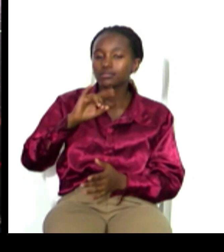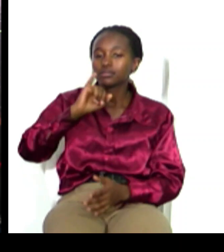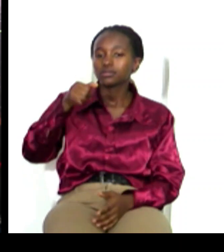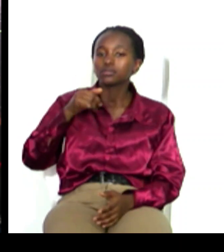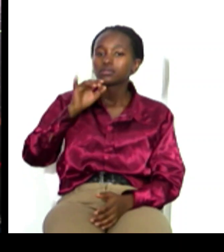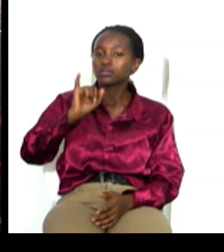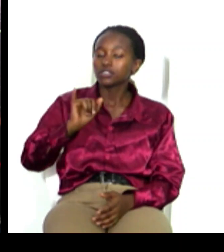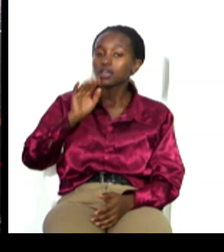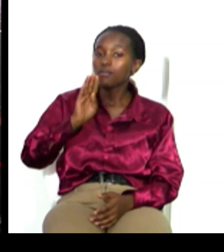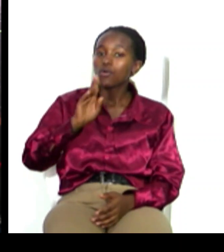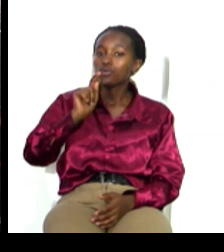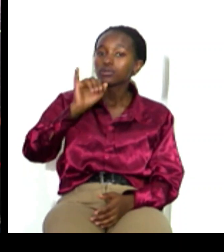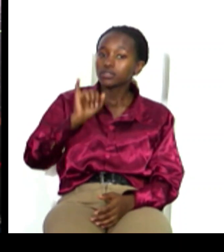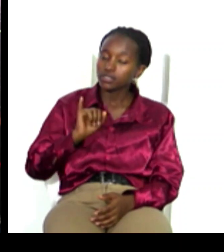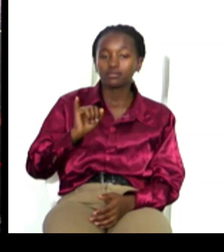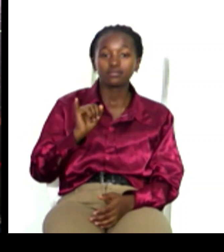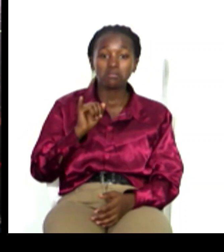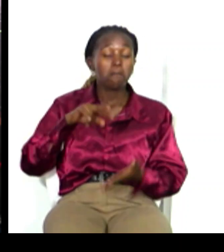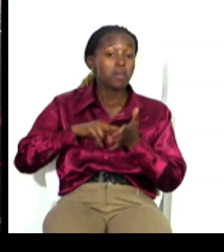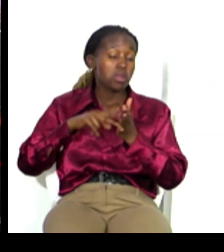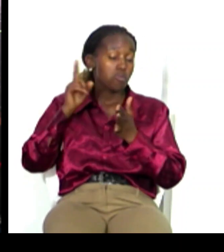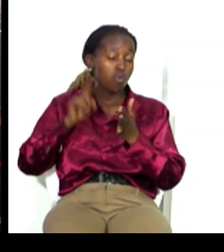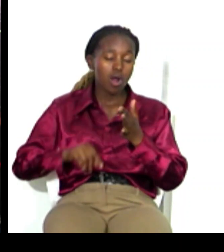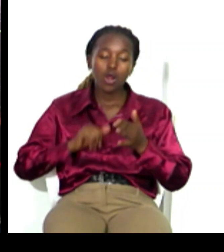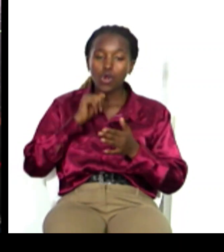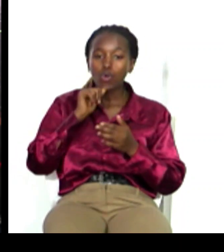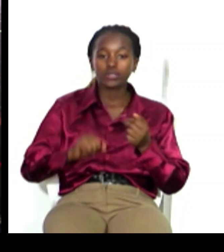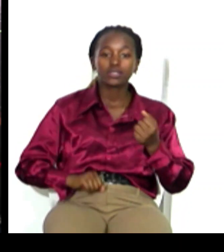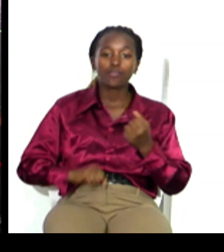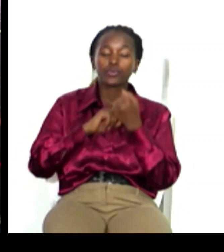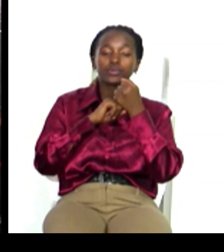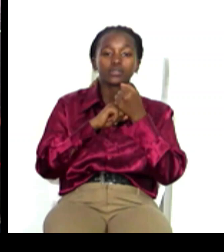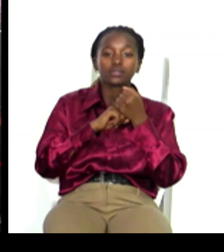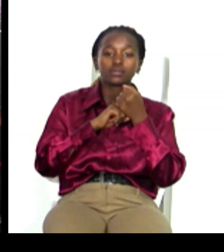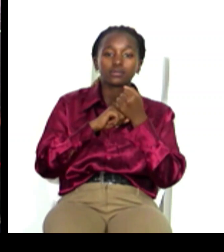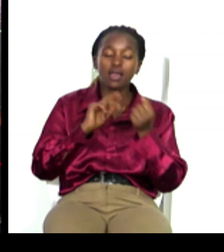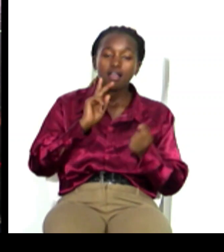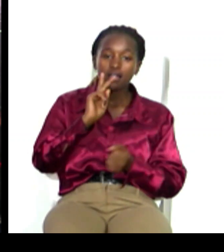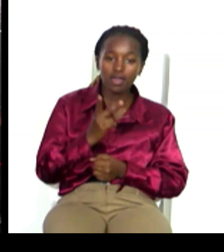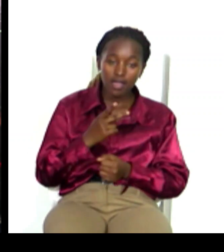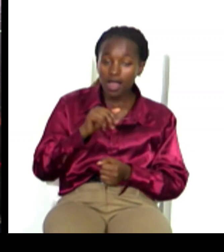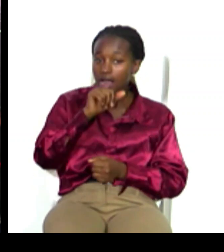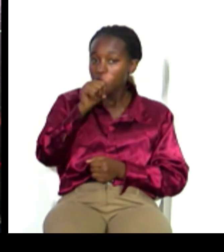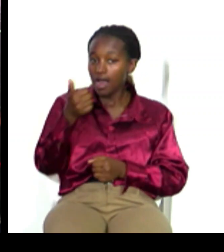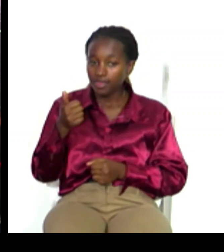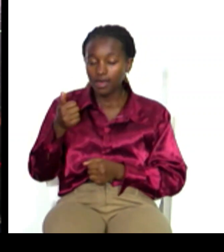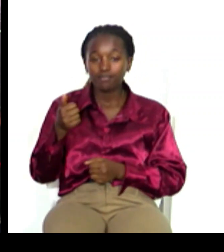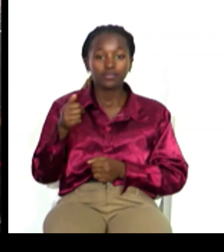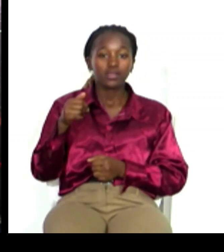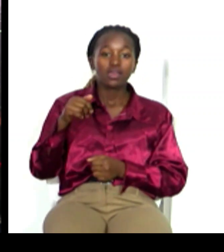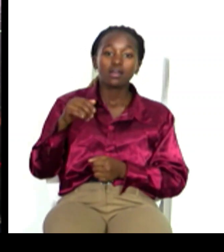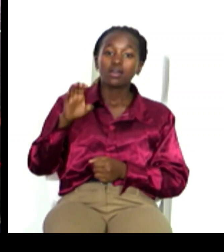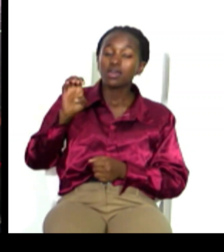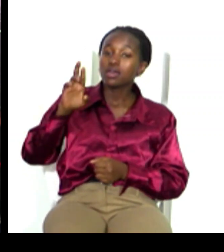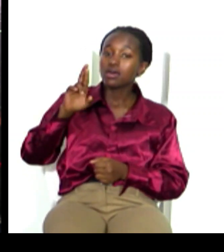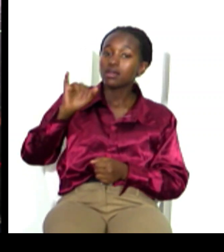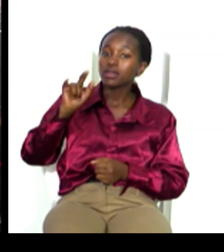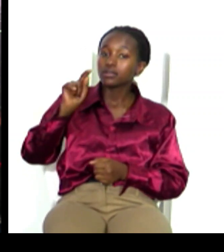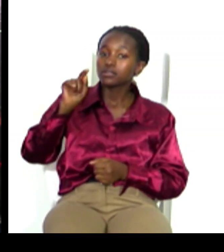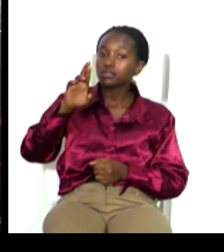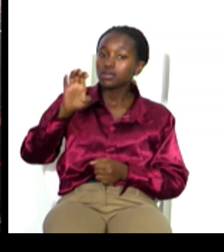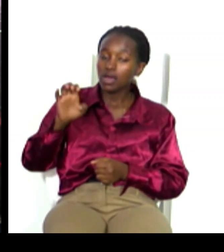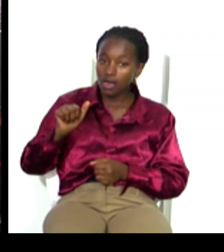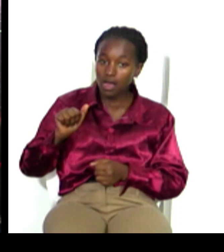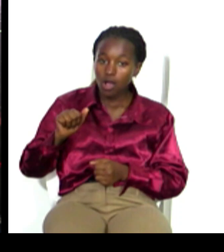Djibouti for the country to go forward. So they cannot support Kenya. The other country is Eritrea is going to support